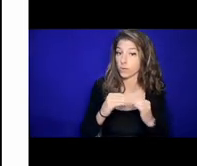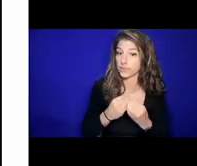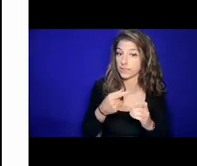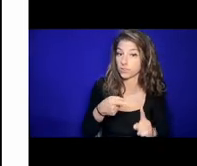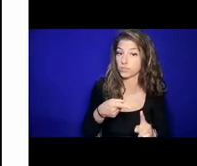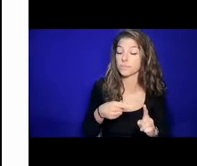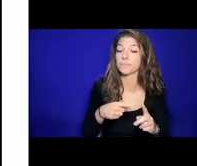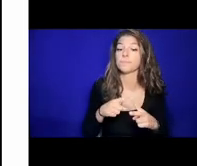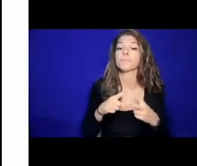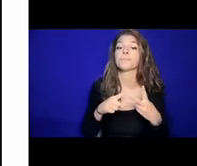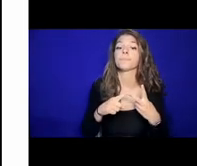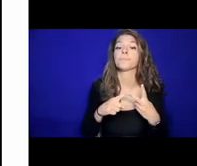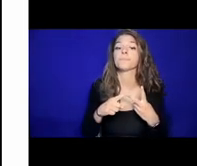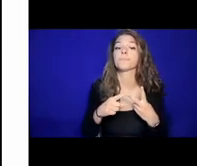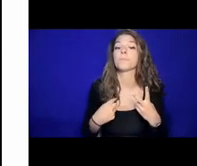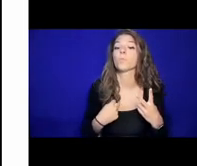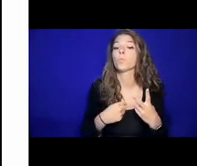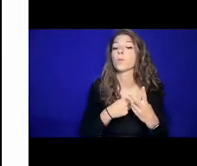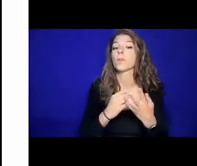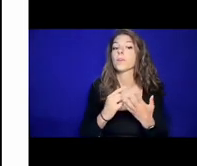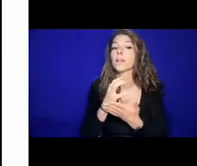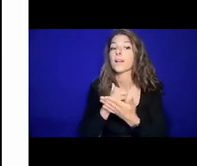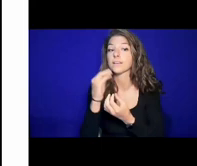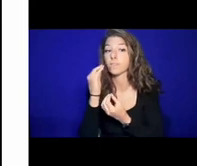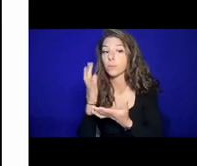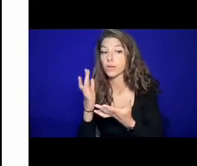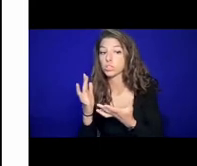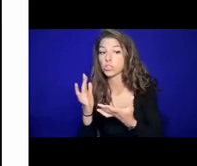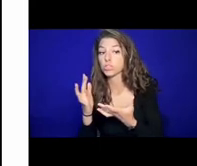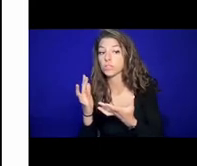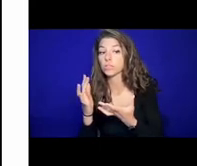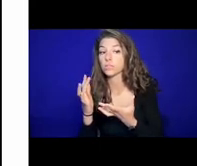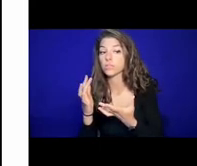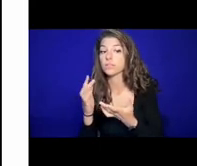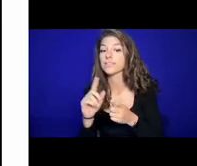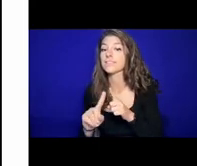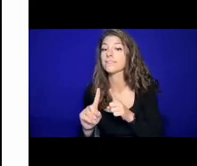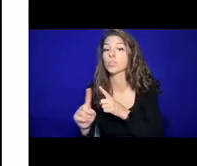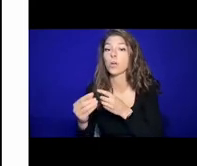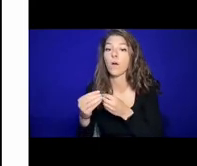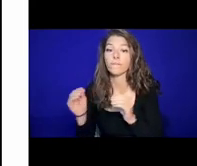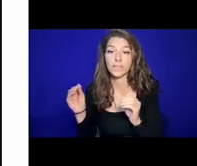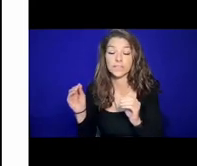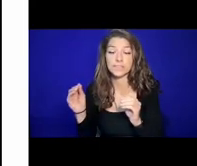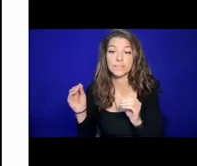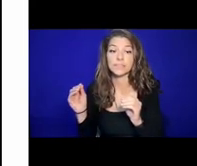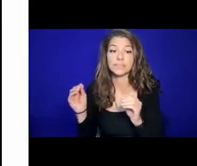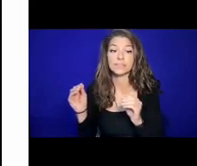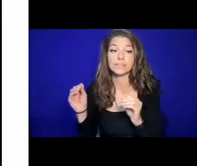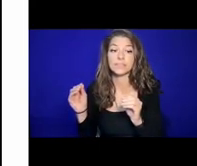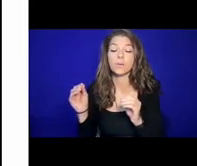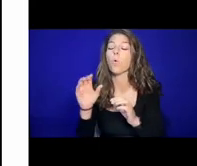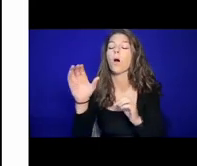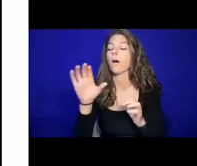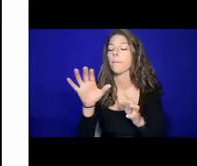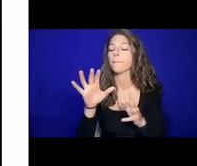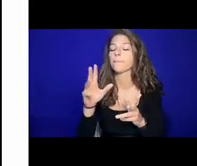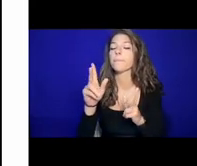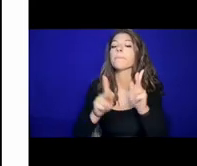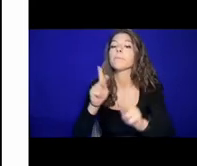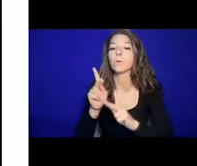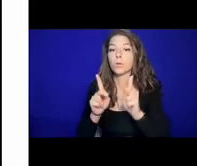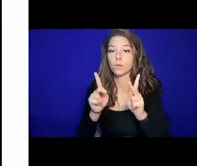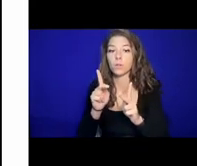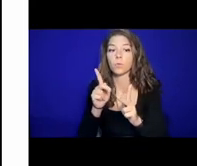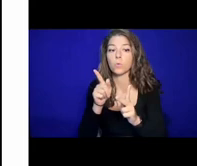organization. We collect information on different officers from that organization, people who